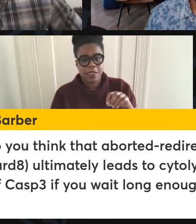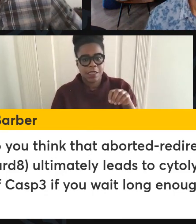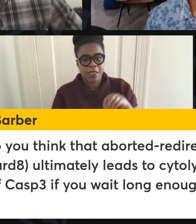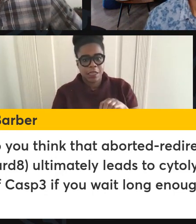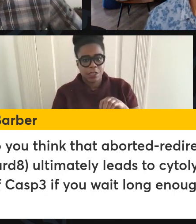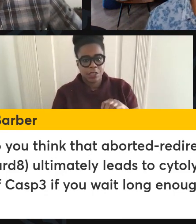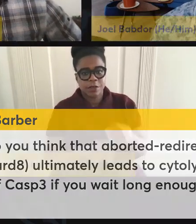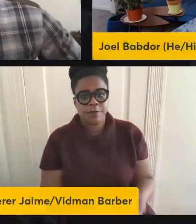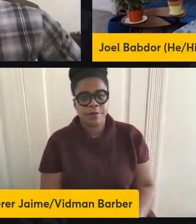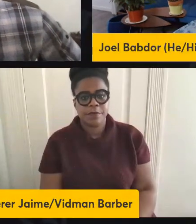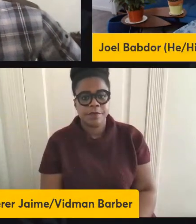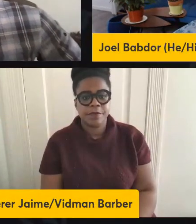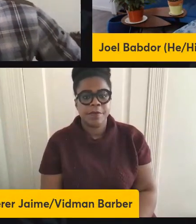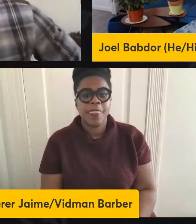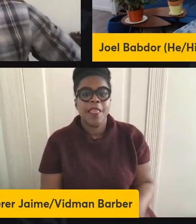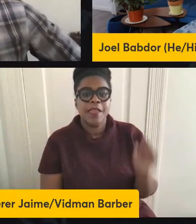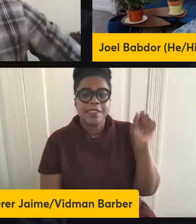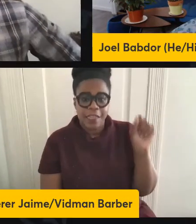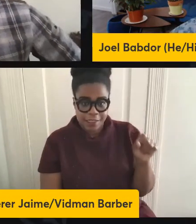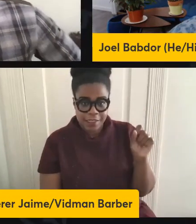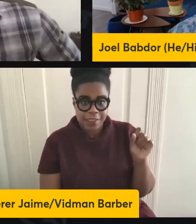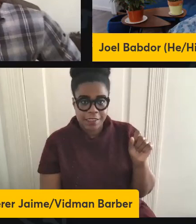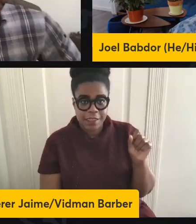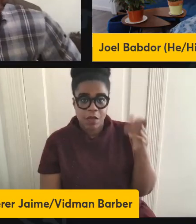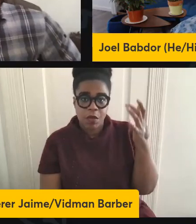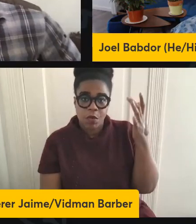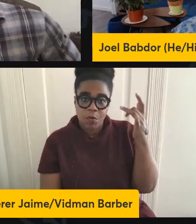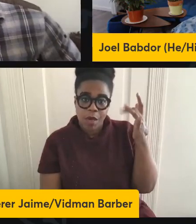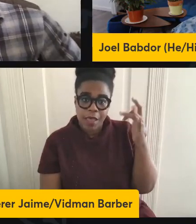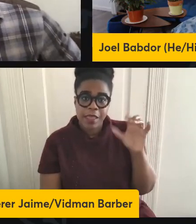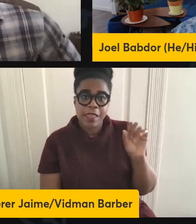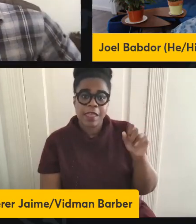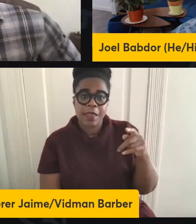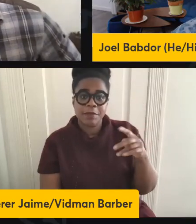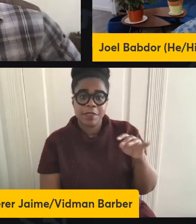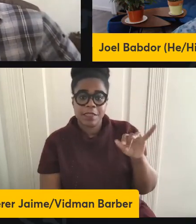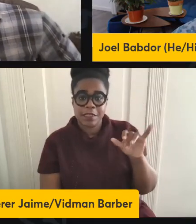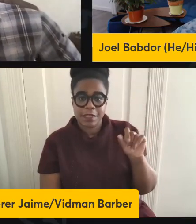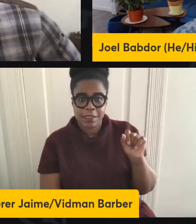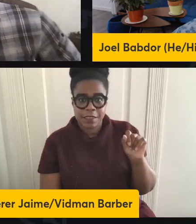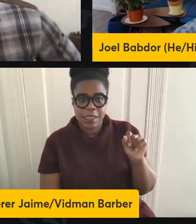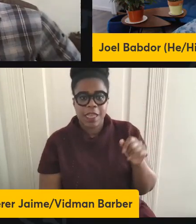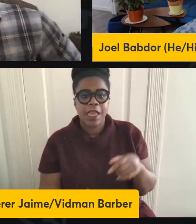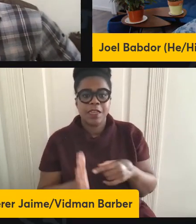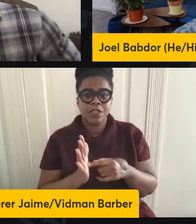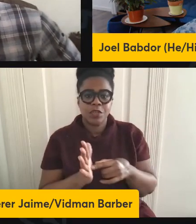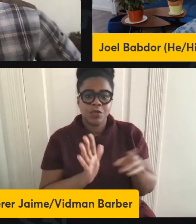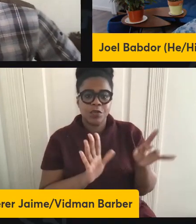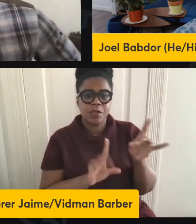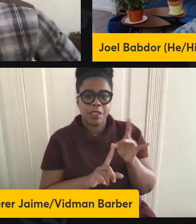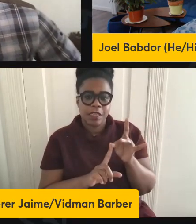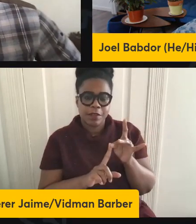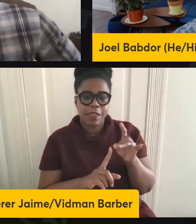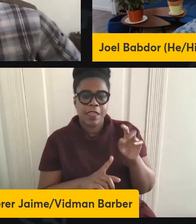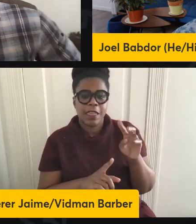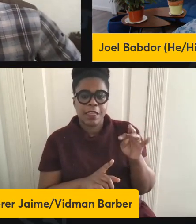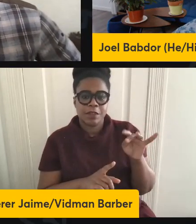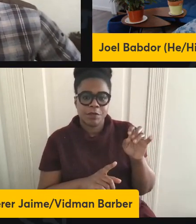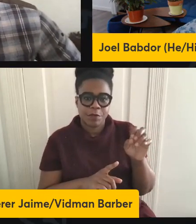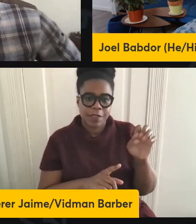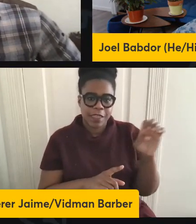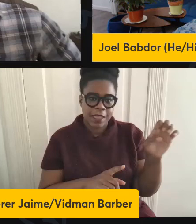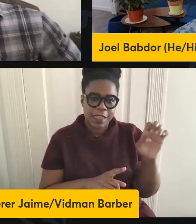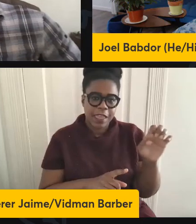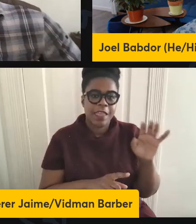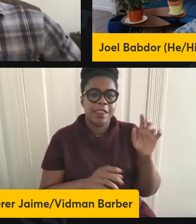question. Yeah, that's because caspase-3 has been shown to cleave gastromin E, which then mediates